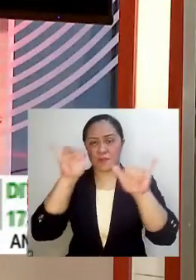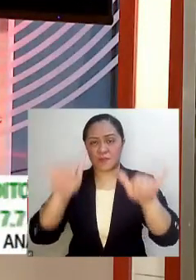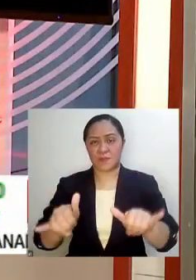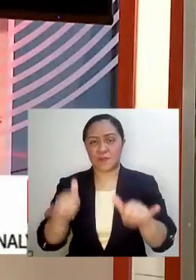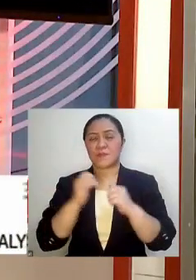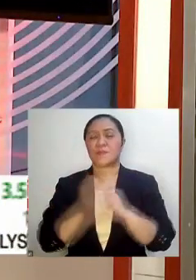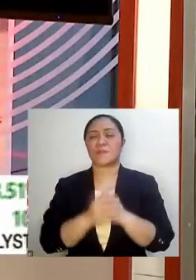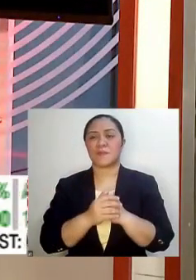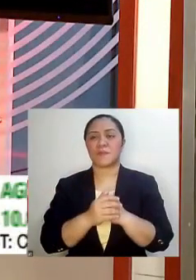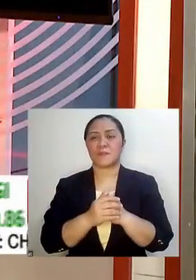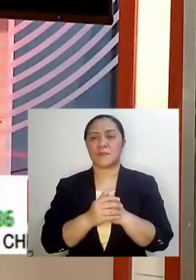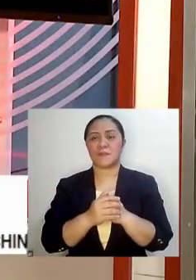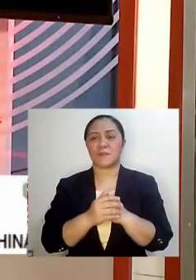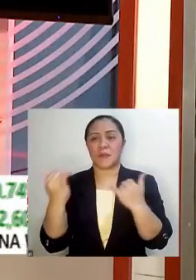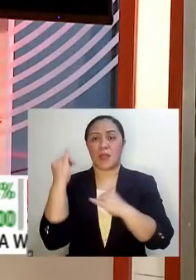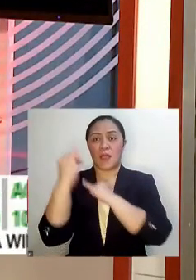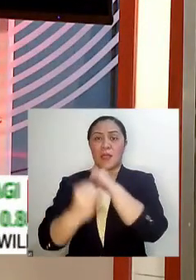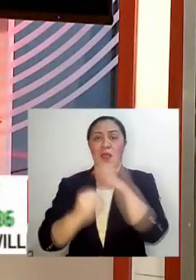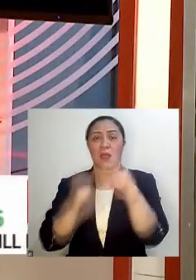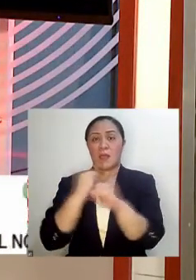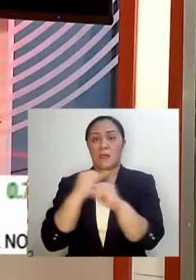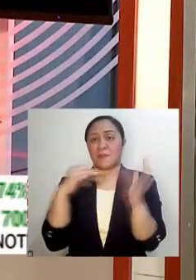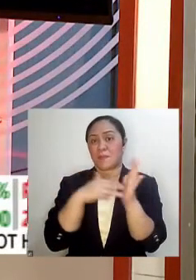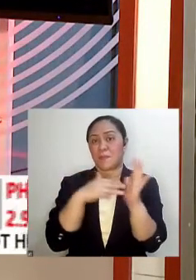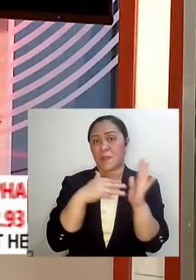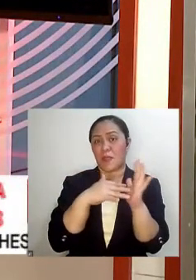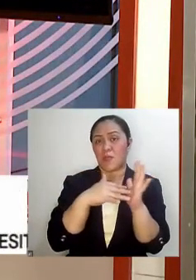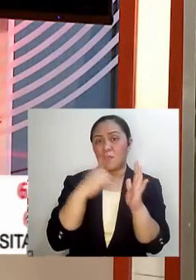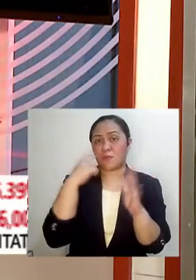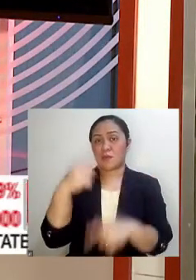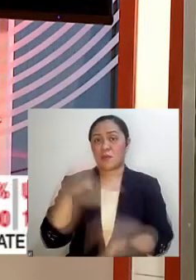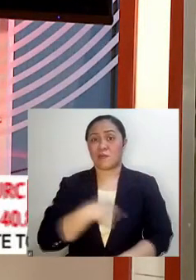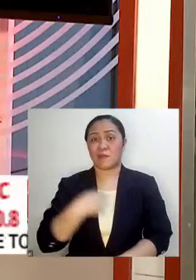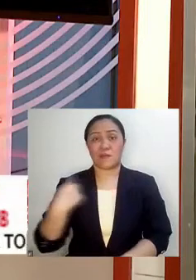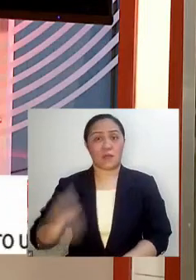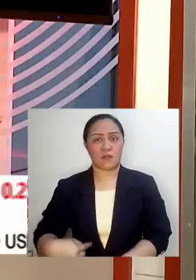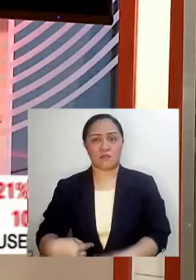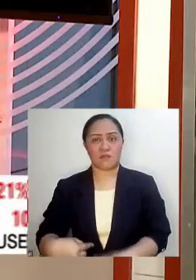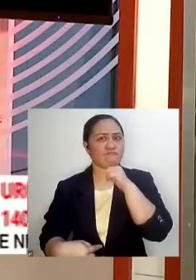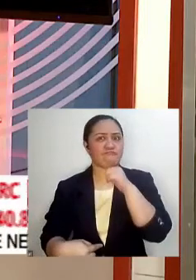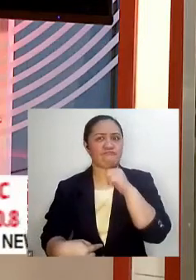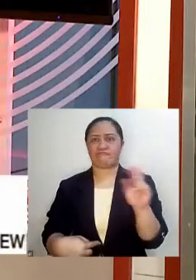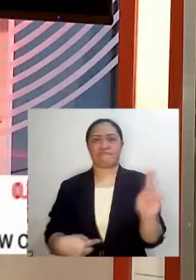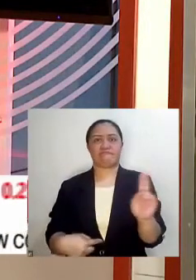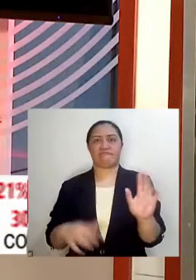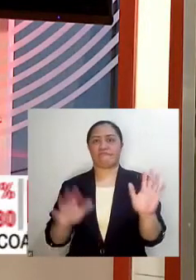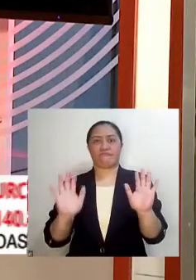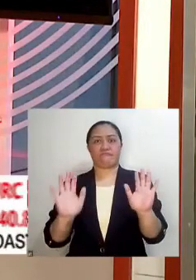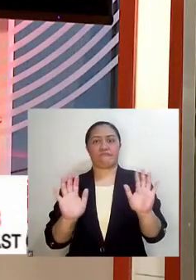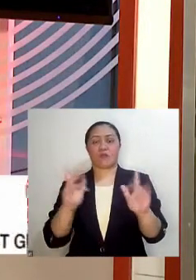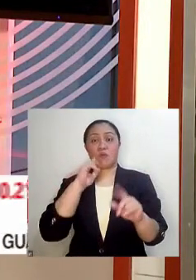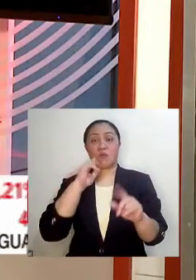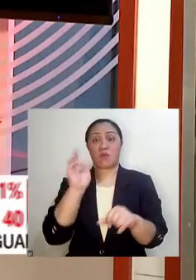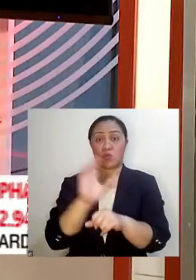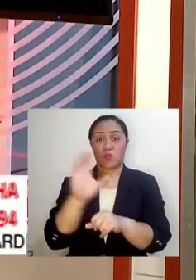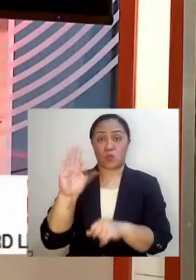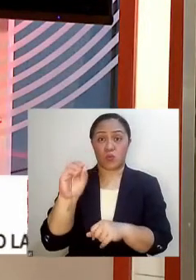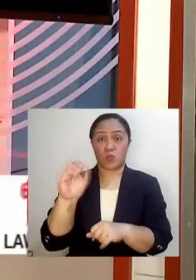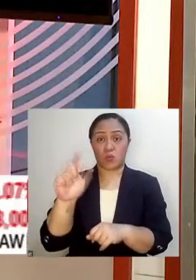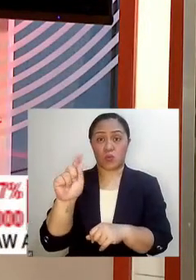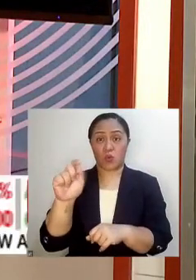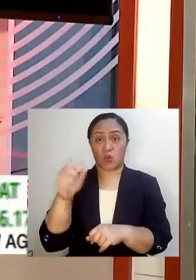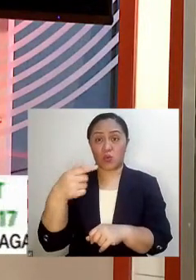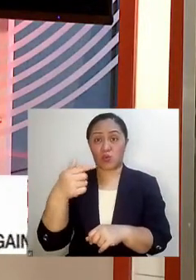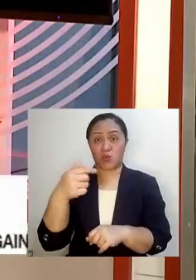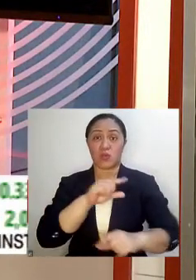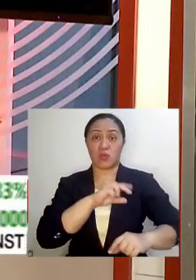An international studies professor believes China will not hesitate to use its new Coast Guard law against the Philippines. That's despite